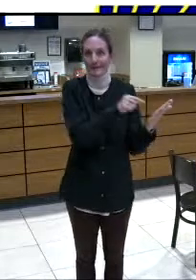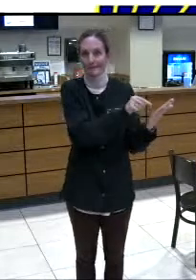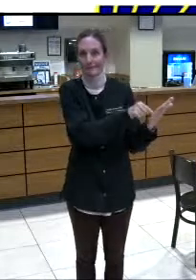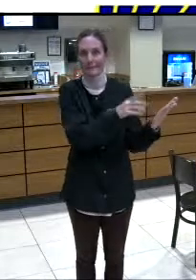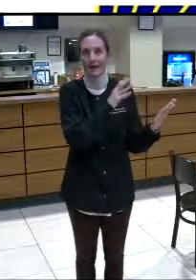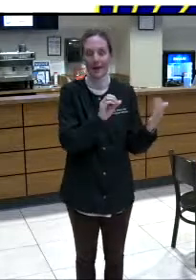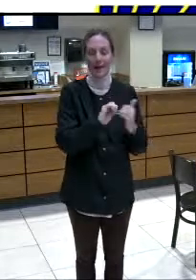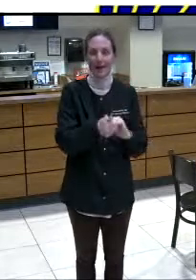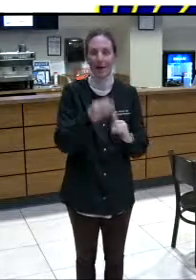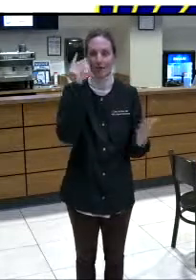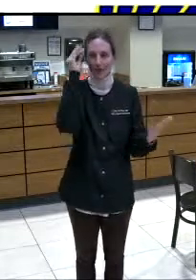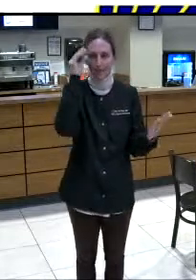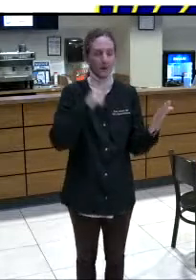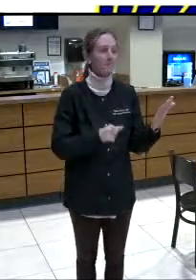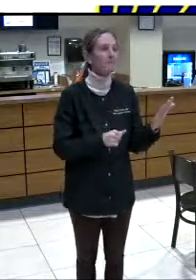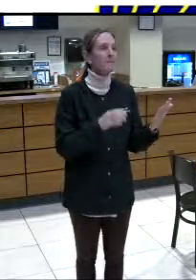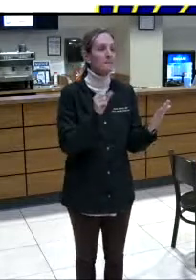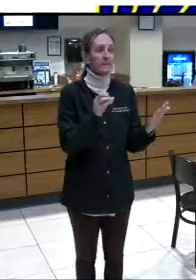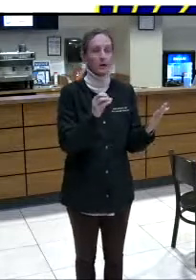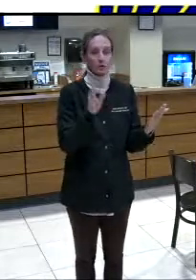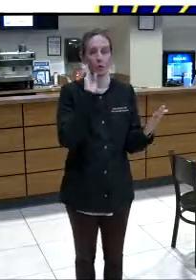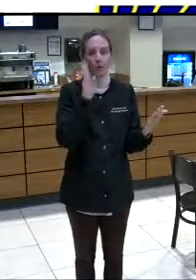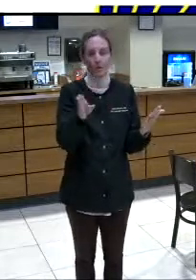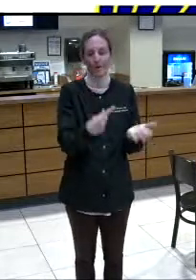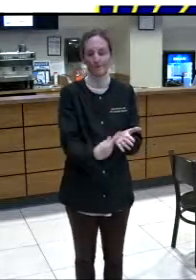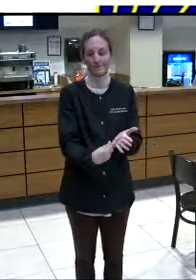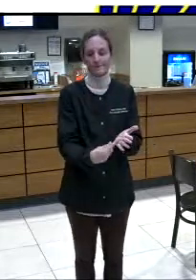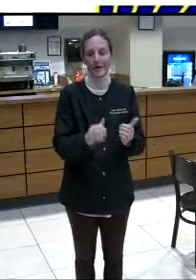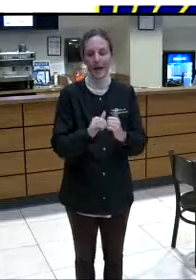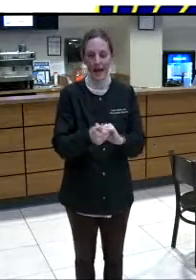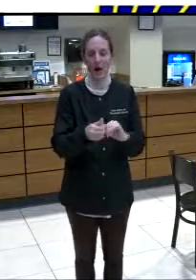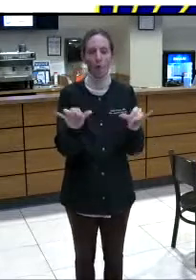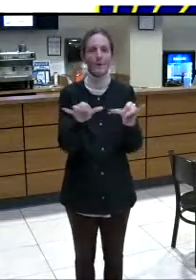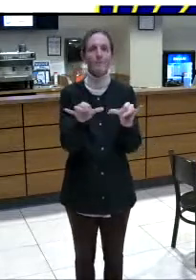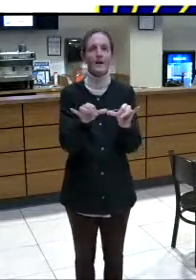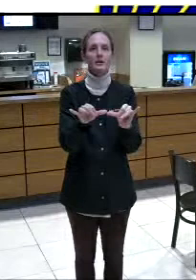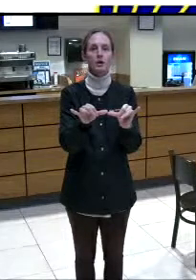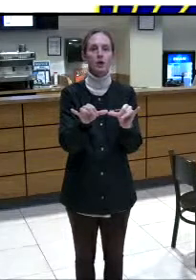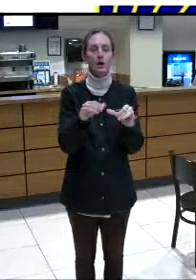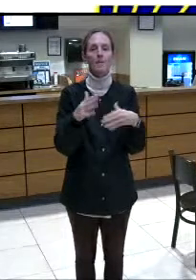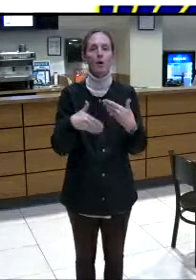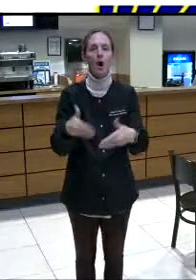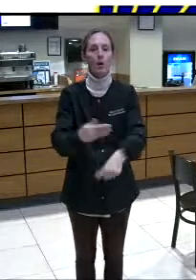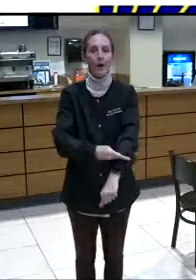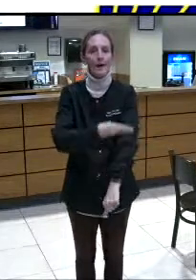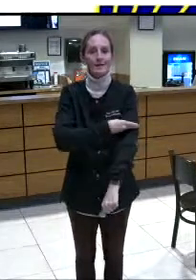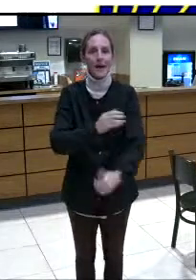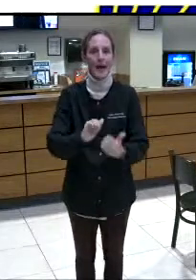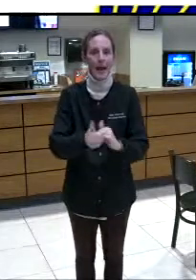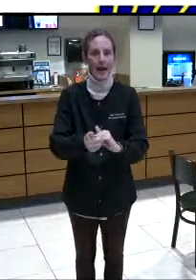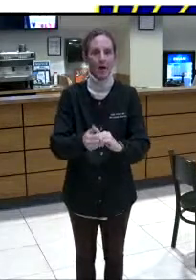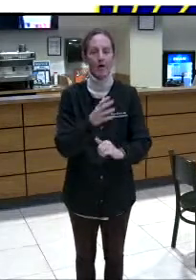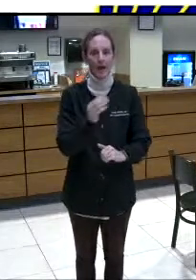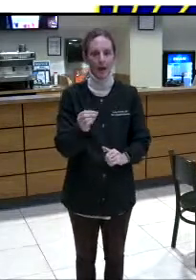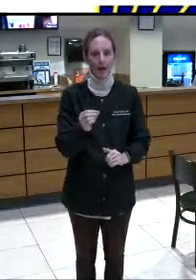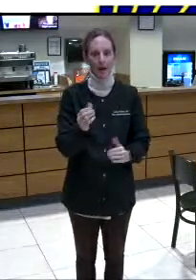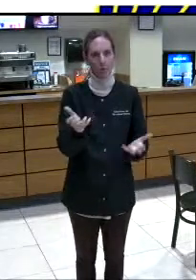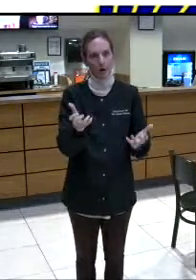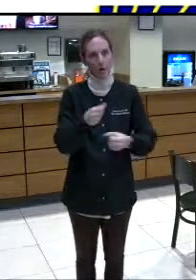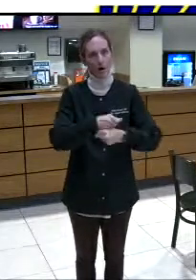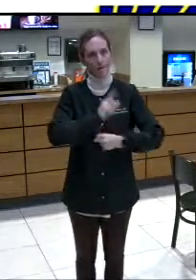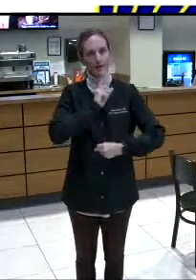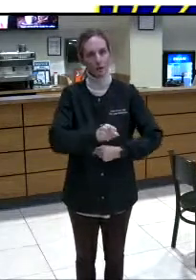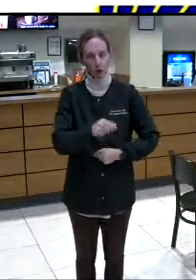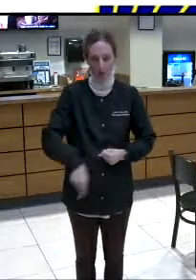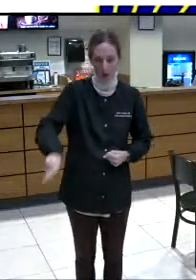it. To that end, we're going to talk about how we're measuring progress and what we want to make sure you all know about when we're talking about